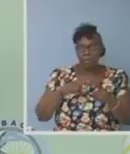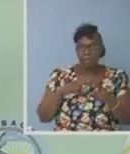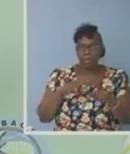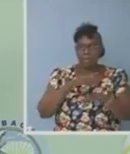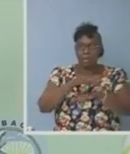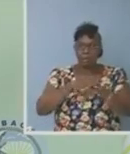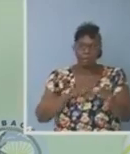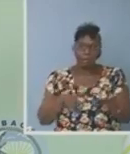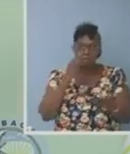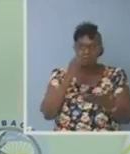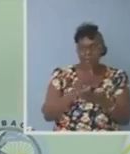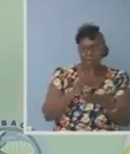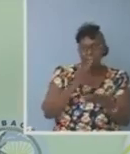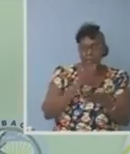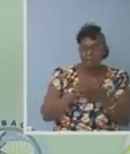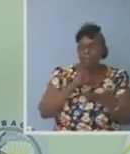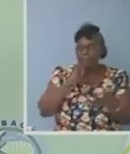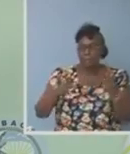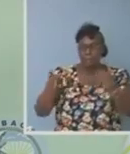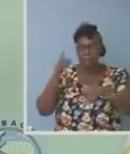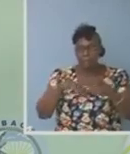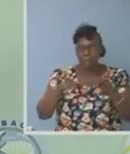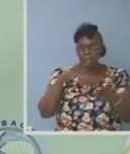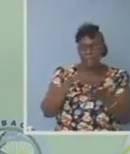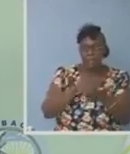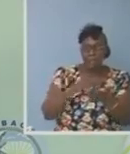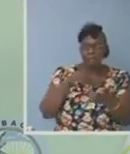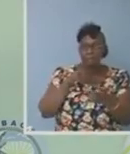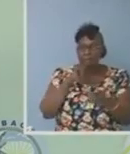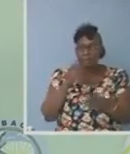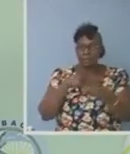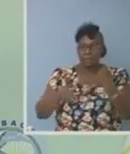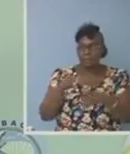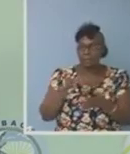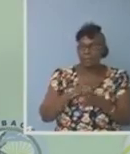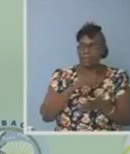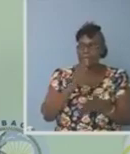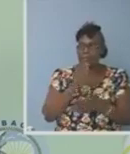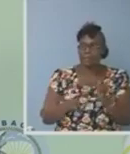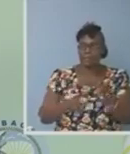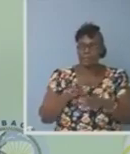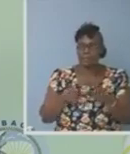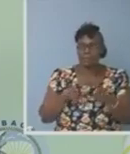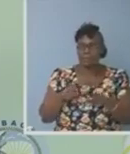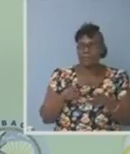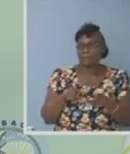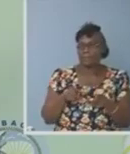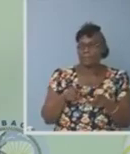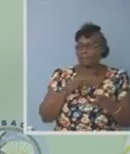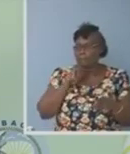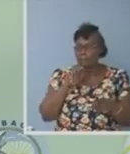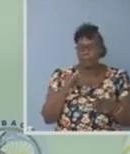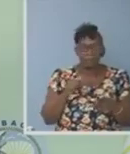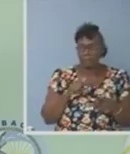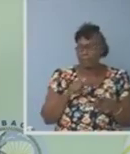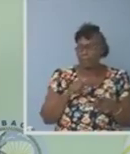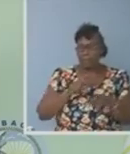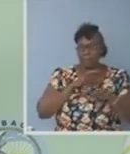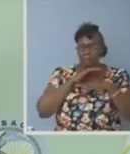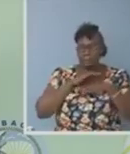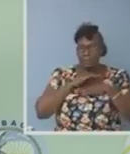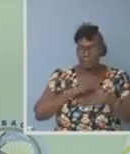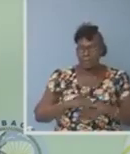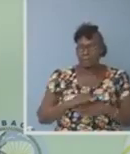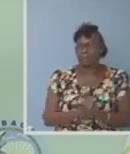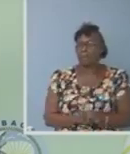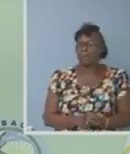for cancellation. And the situation is serious in the sector. And while we work in the first instance